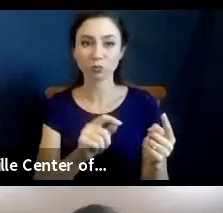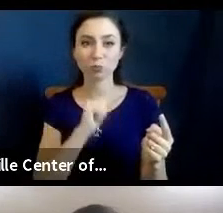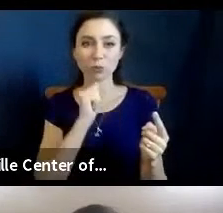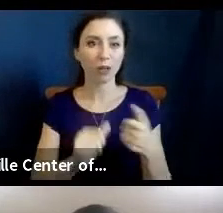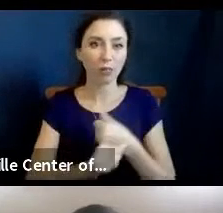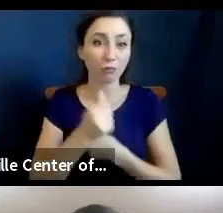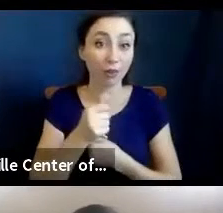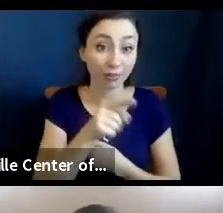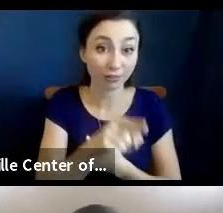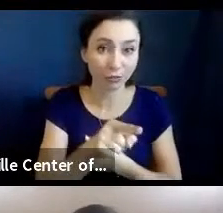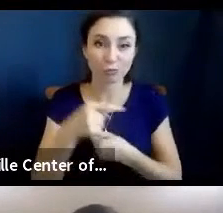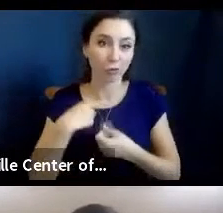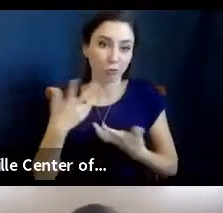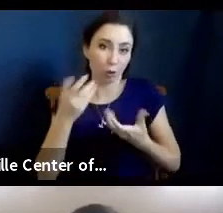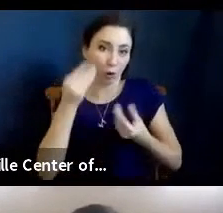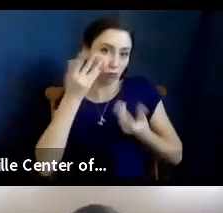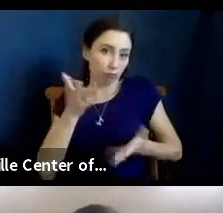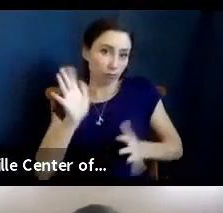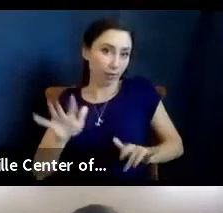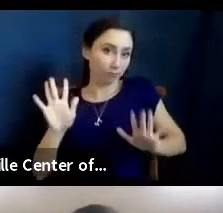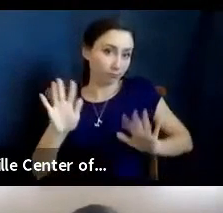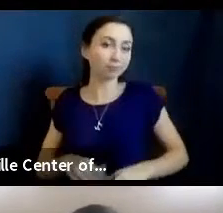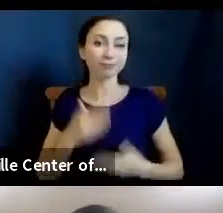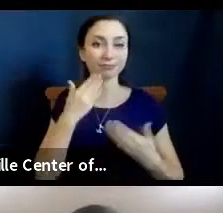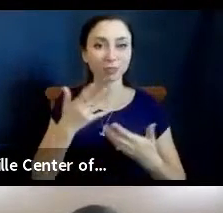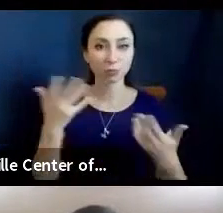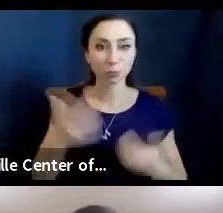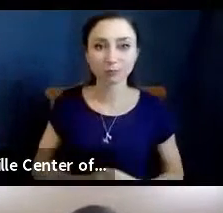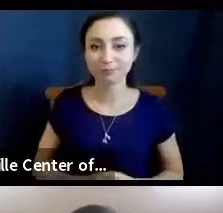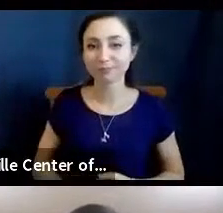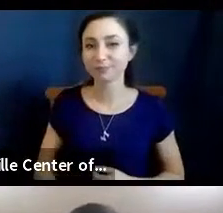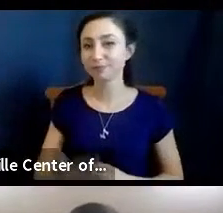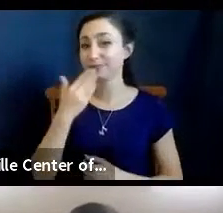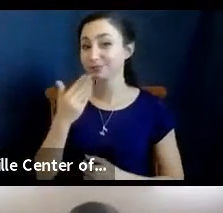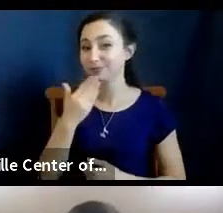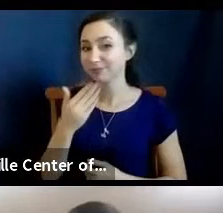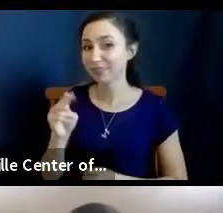for the record. Thank you very much. Thank you, Ms. Cruz.